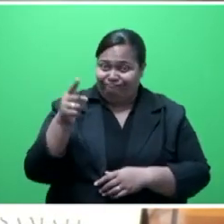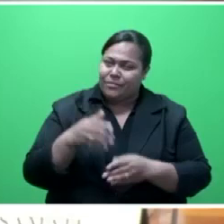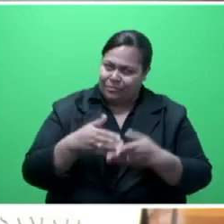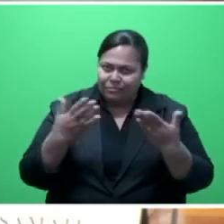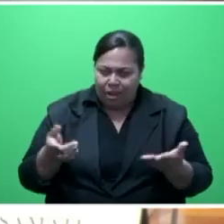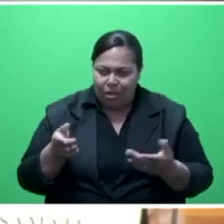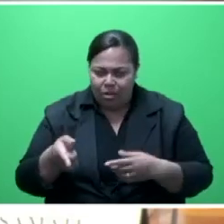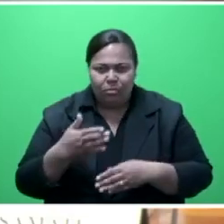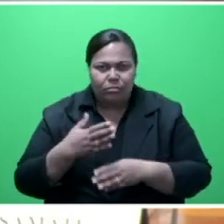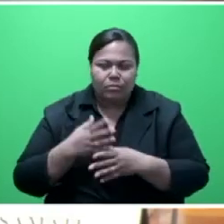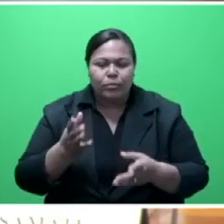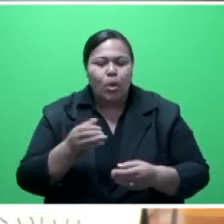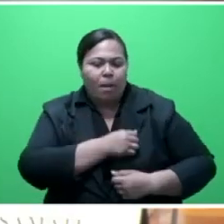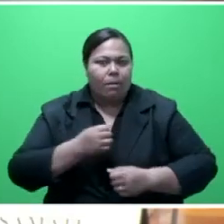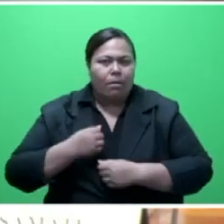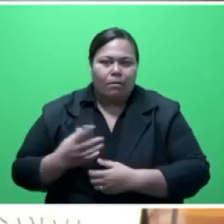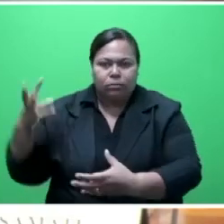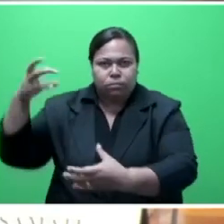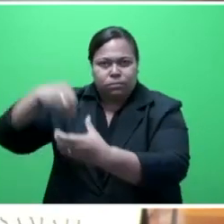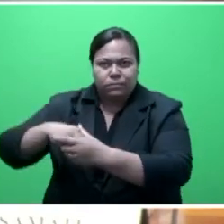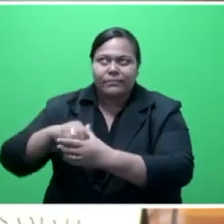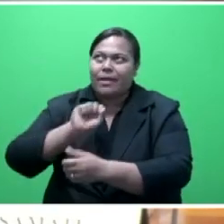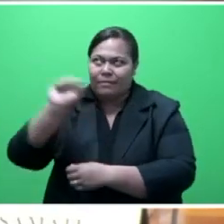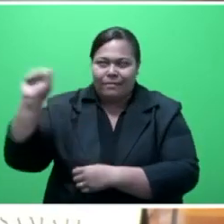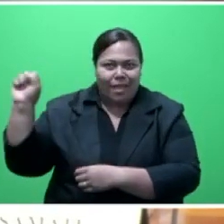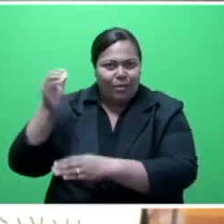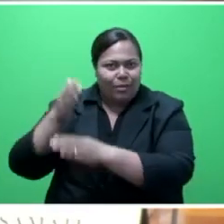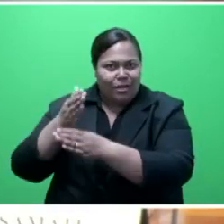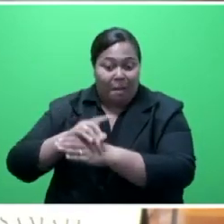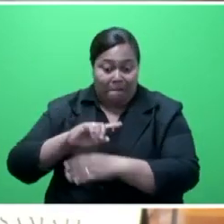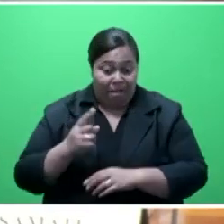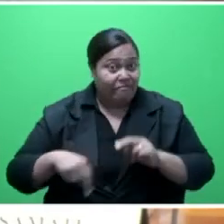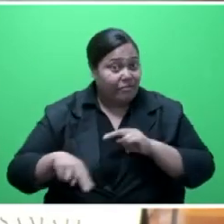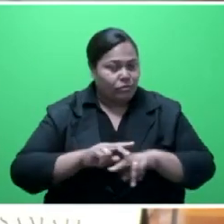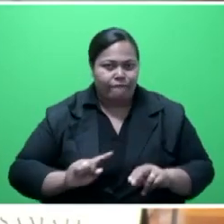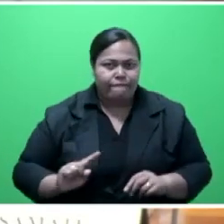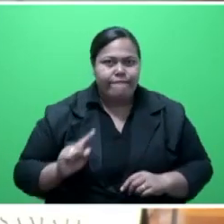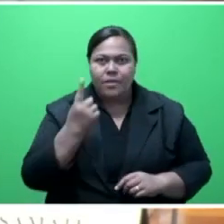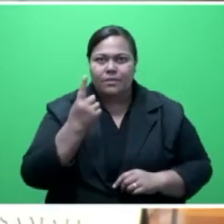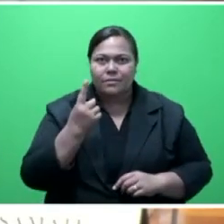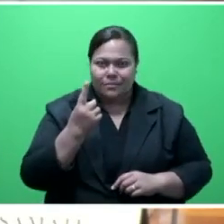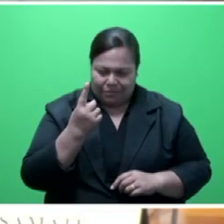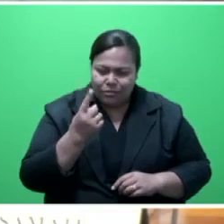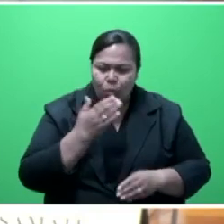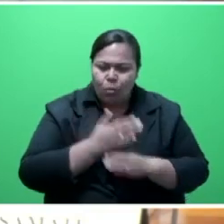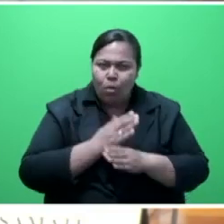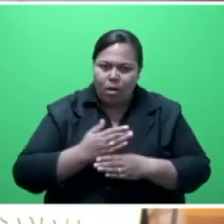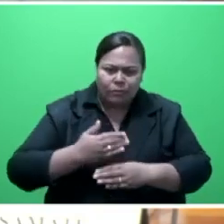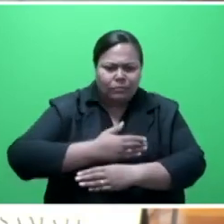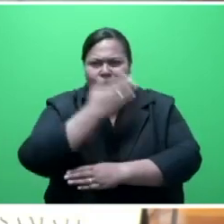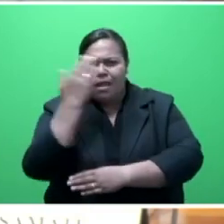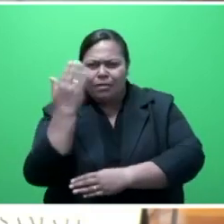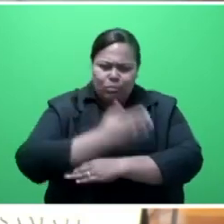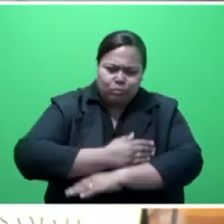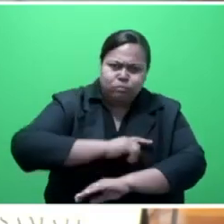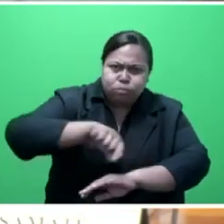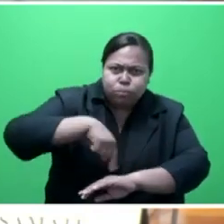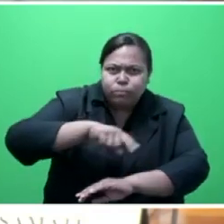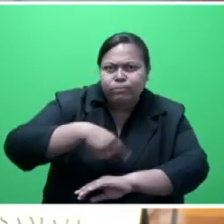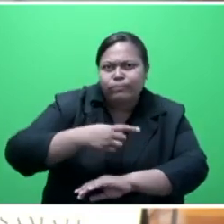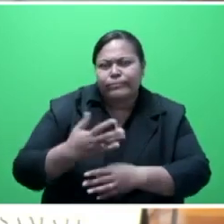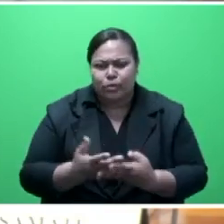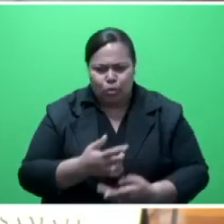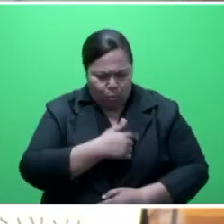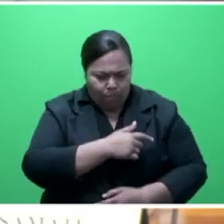board to enforce COVID-related restrictions. But Fiji was first. Our officers worked day and night to pioneer a rigorous model, COVID